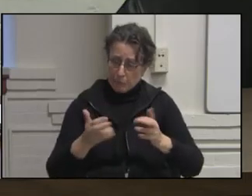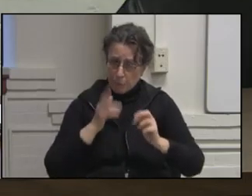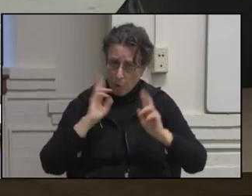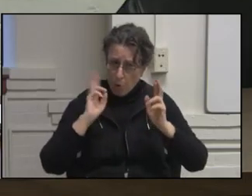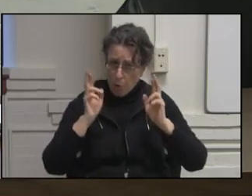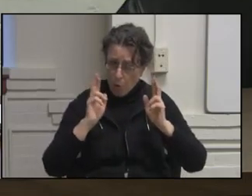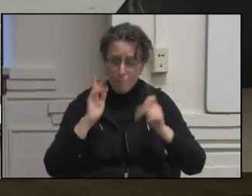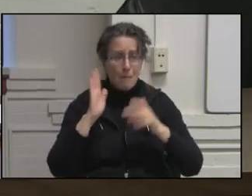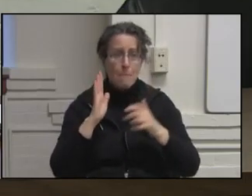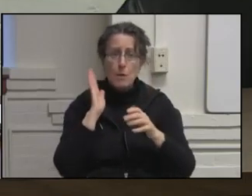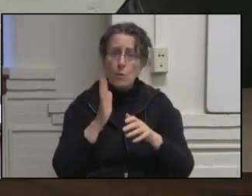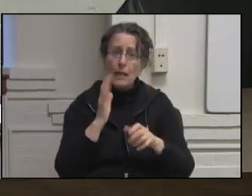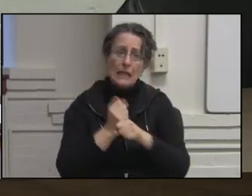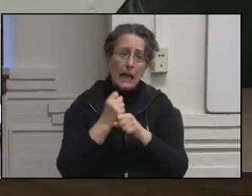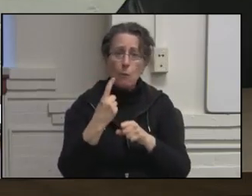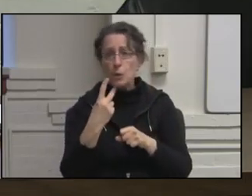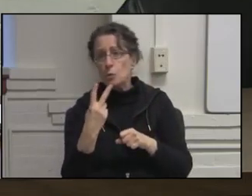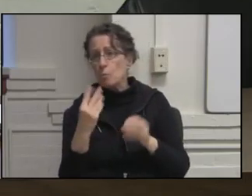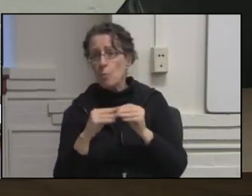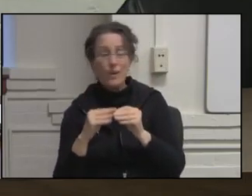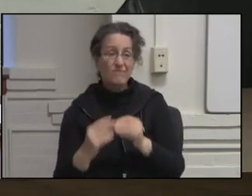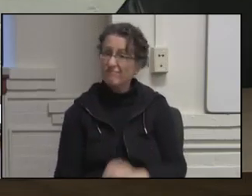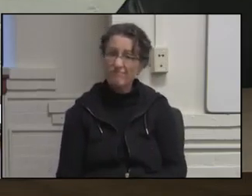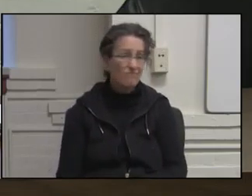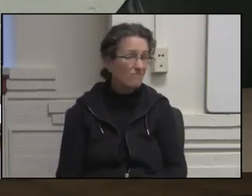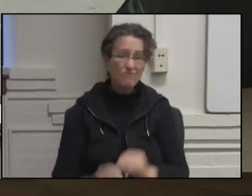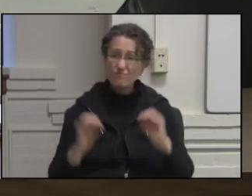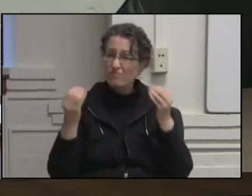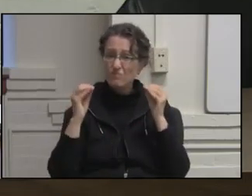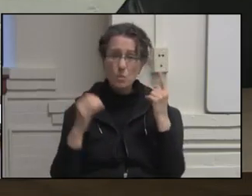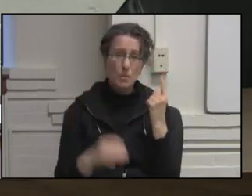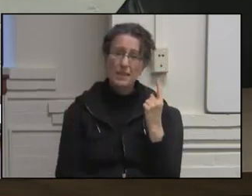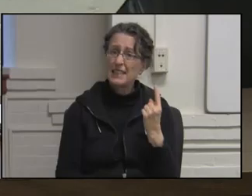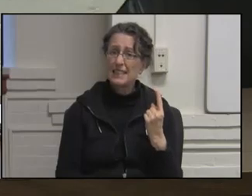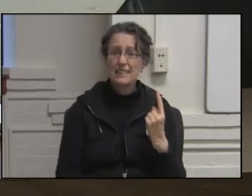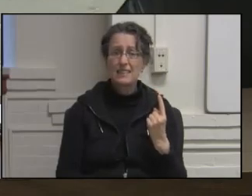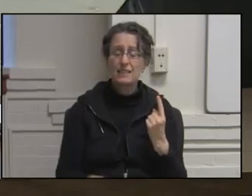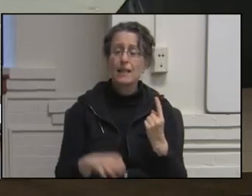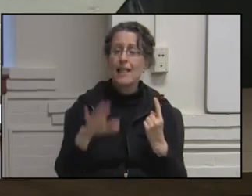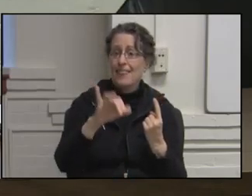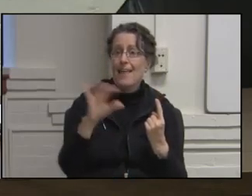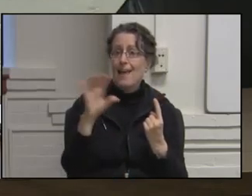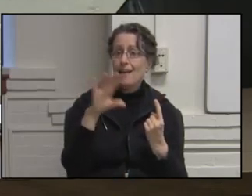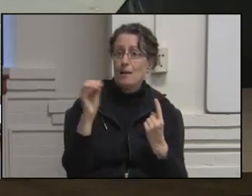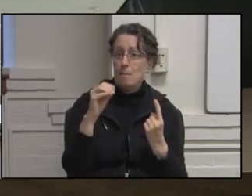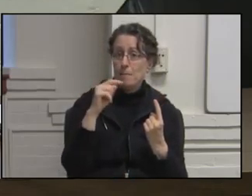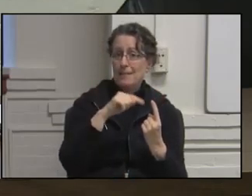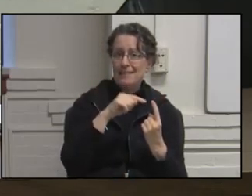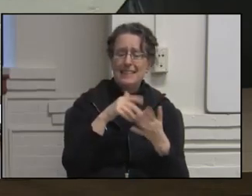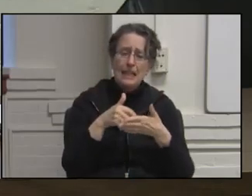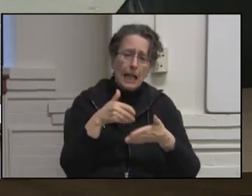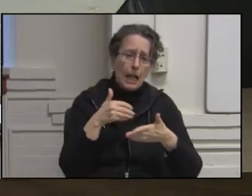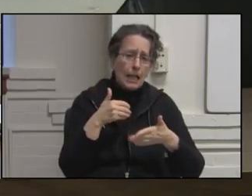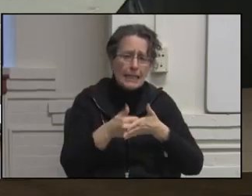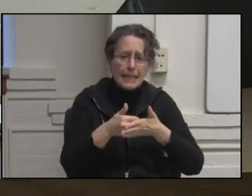receive additional bids, but we didn't. And I think logistically, Zaluzny being so close with his